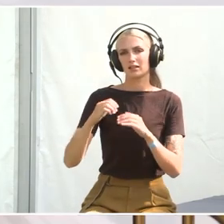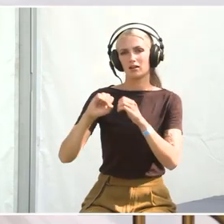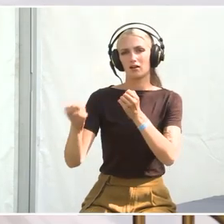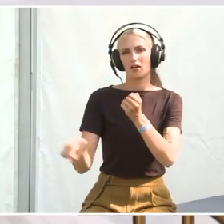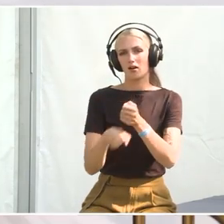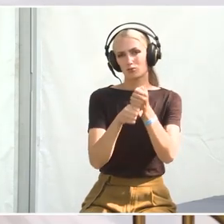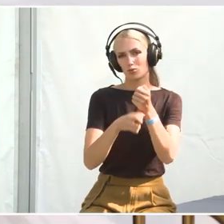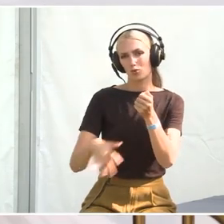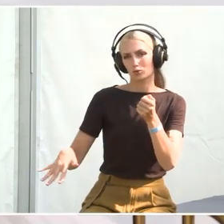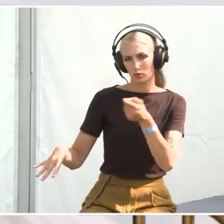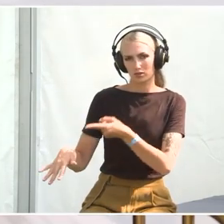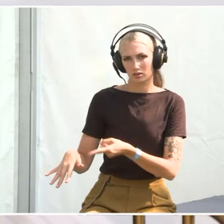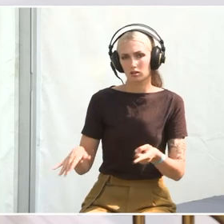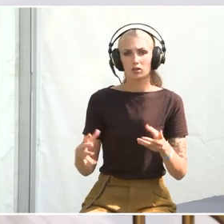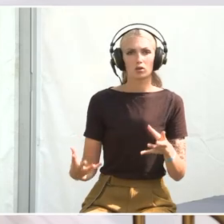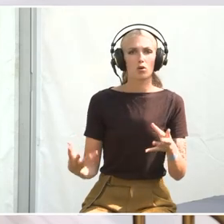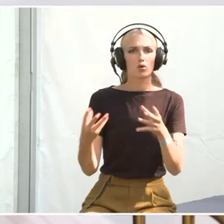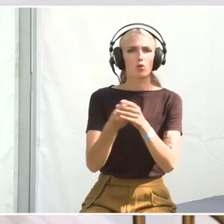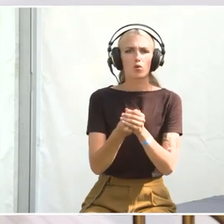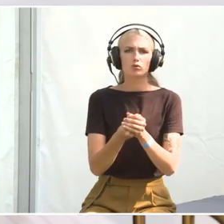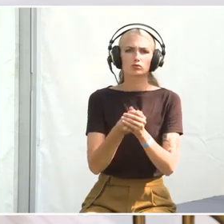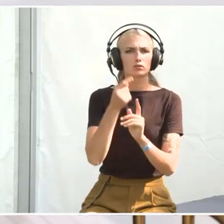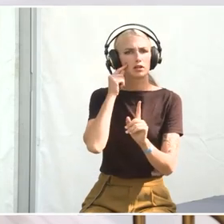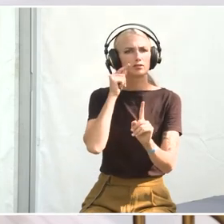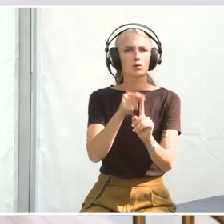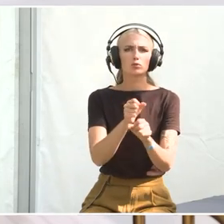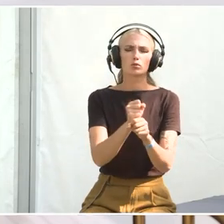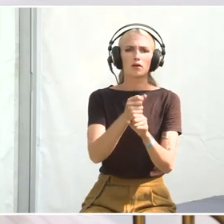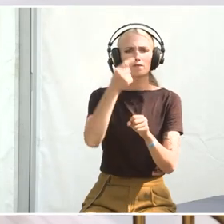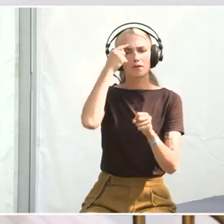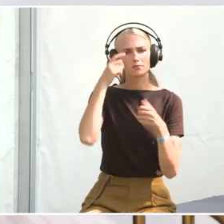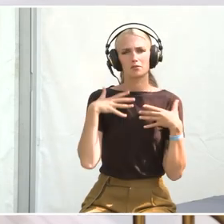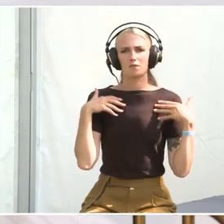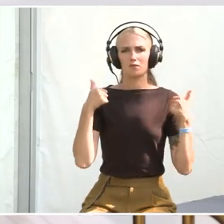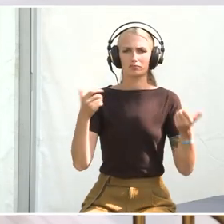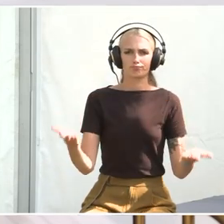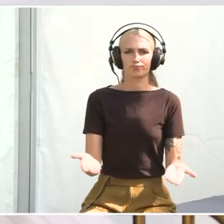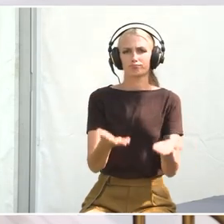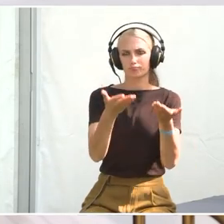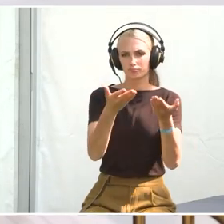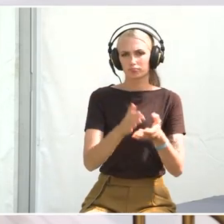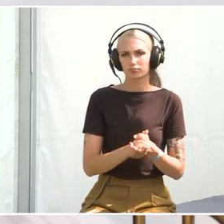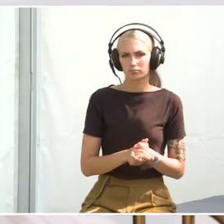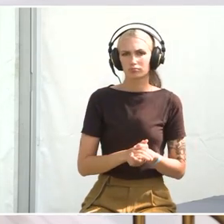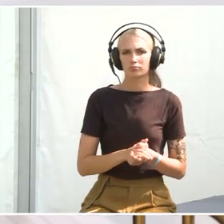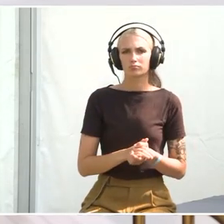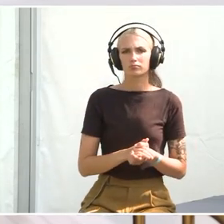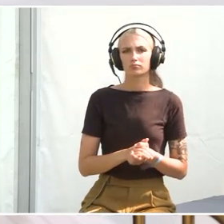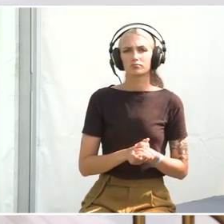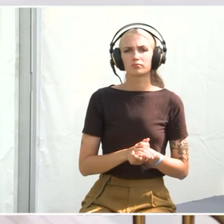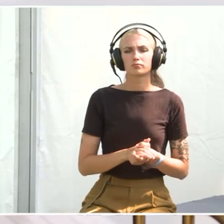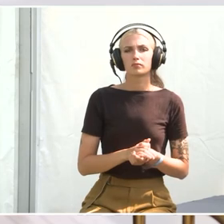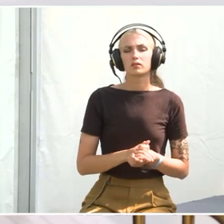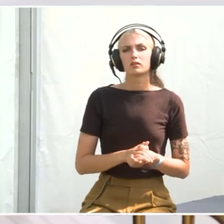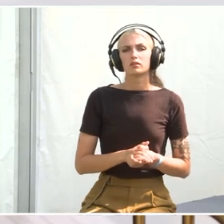which together are working to advance the mental health sector here in Estonia, both national